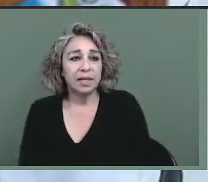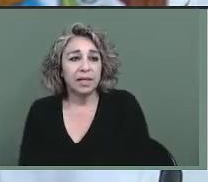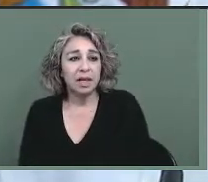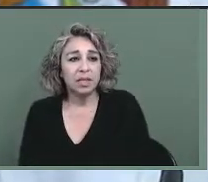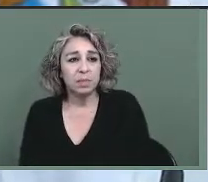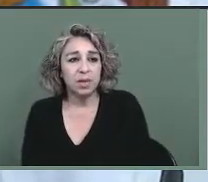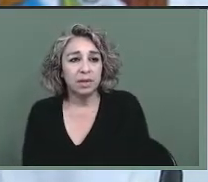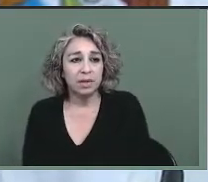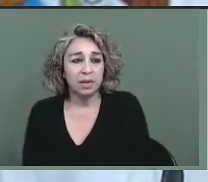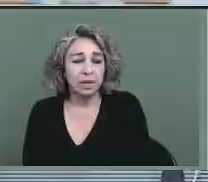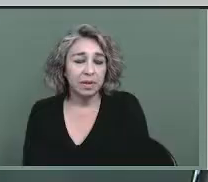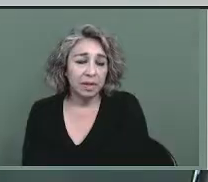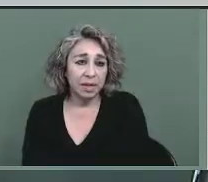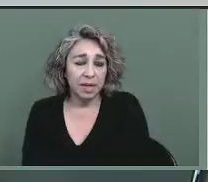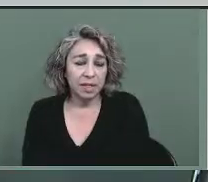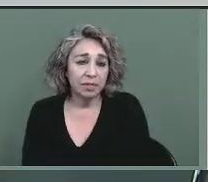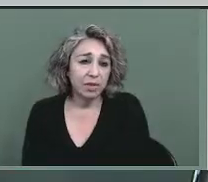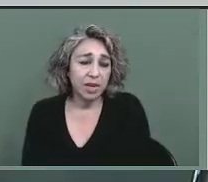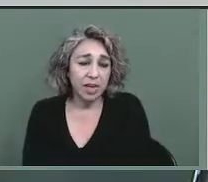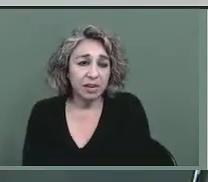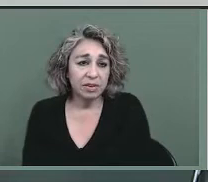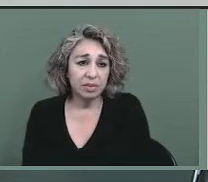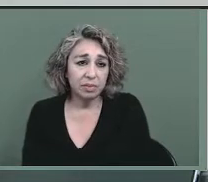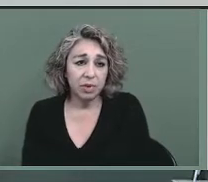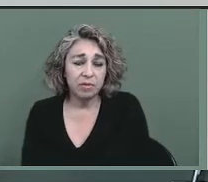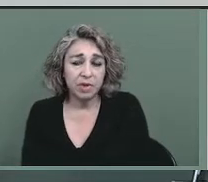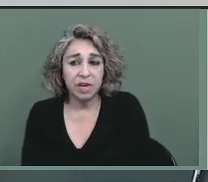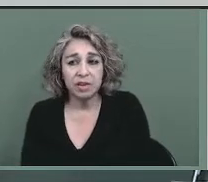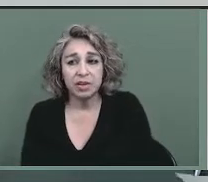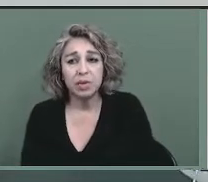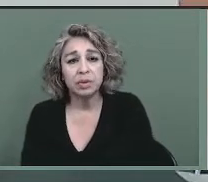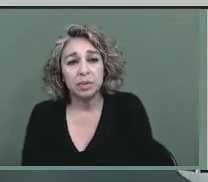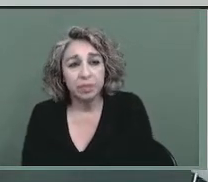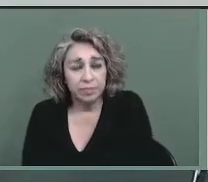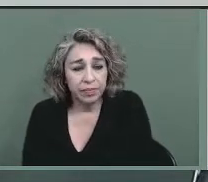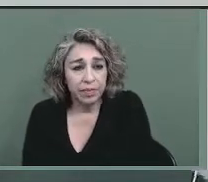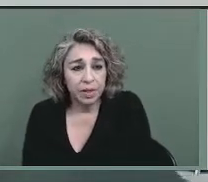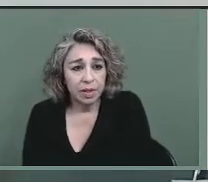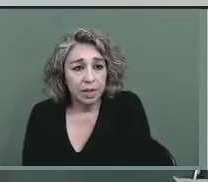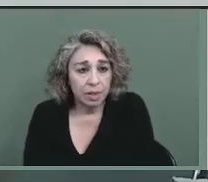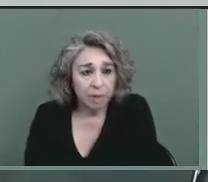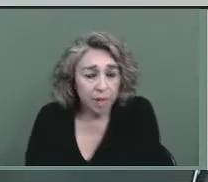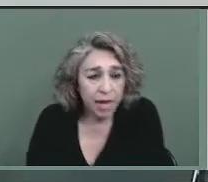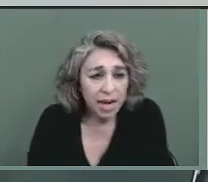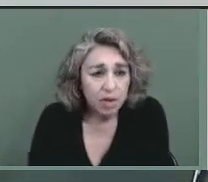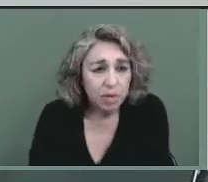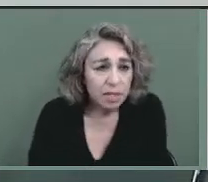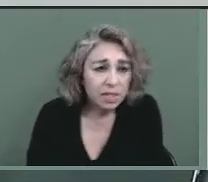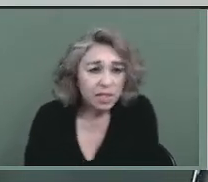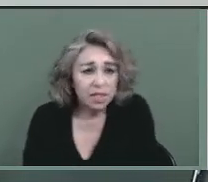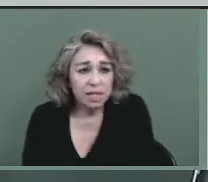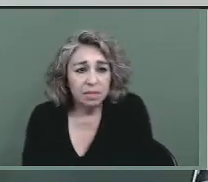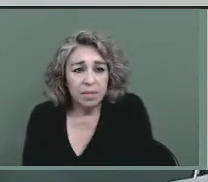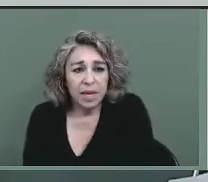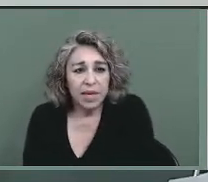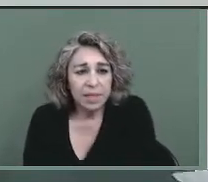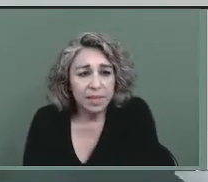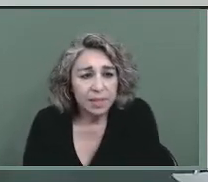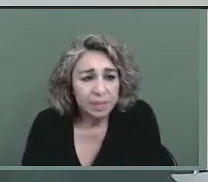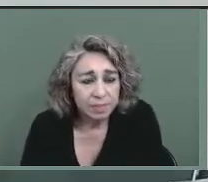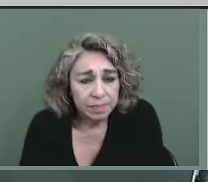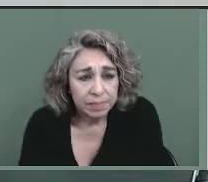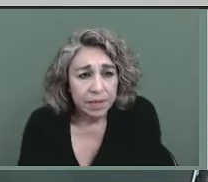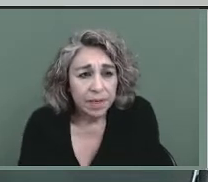that this hospital is more than 40 years old. And I know this system